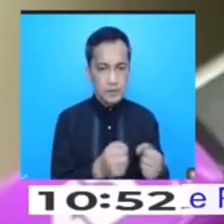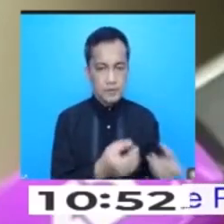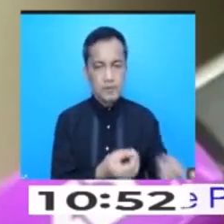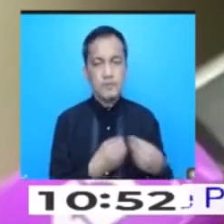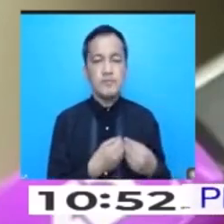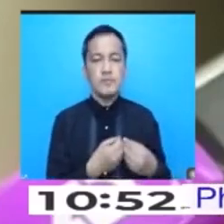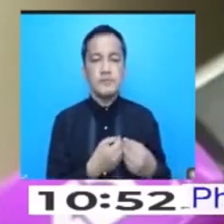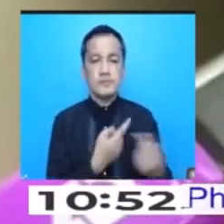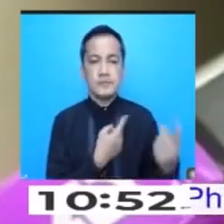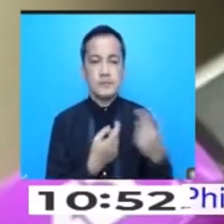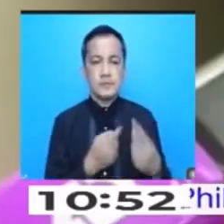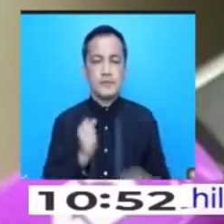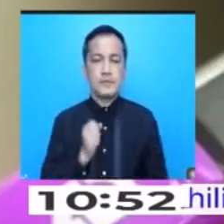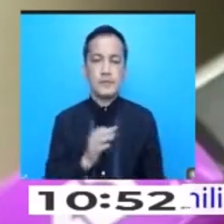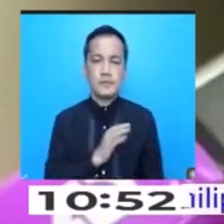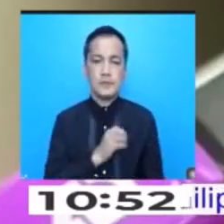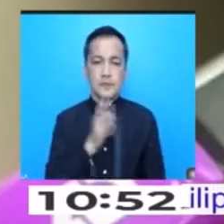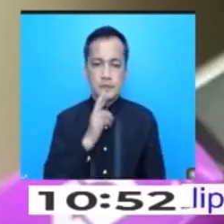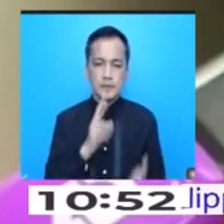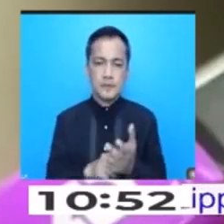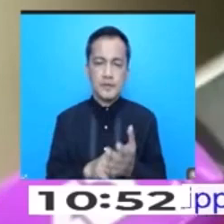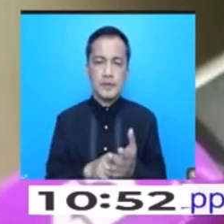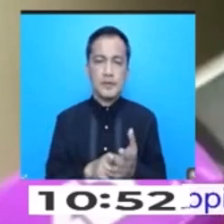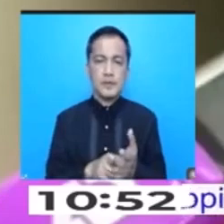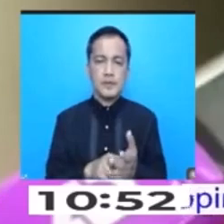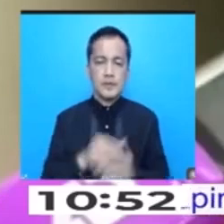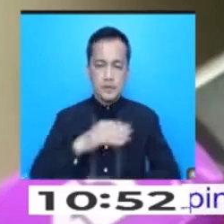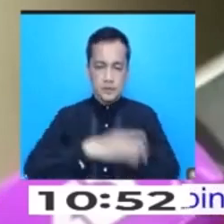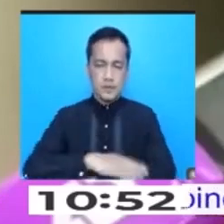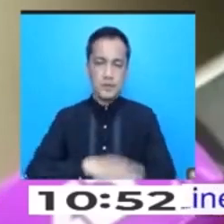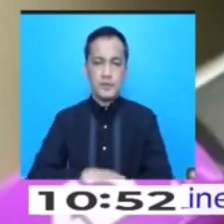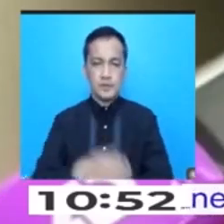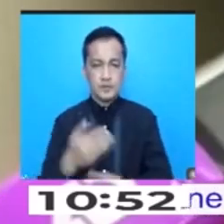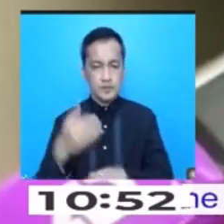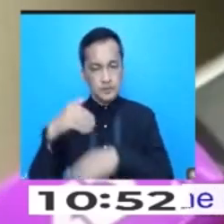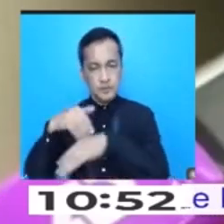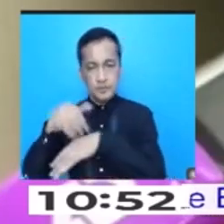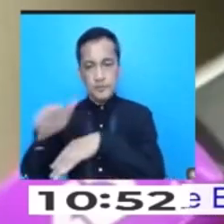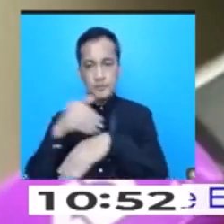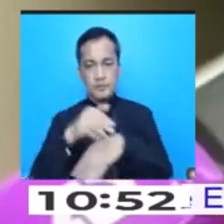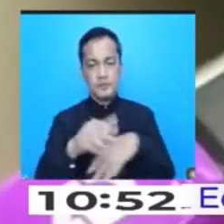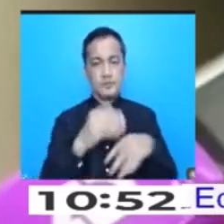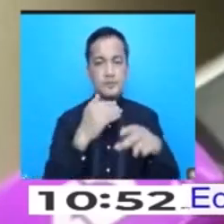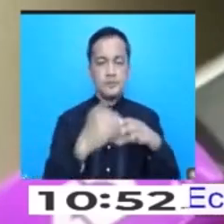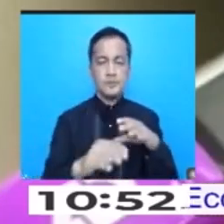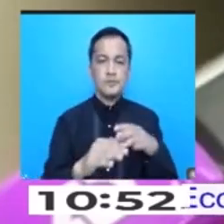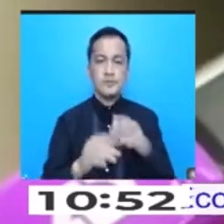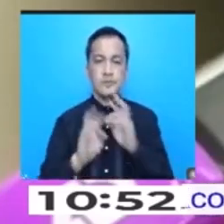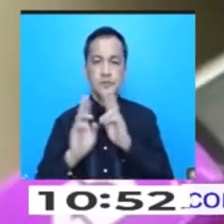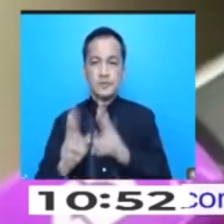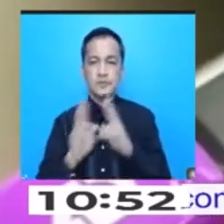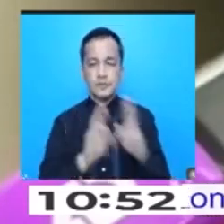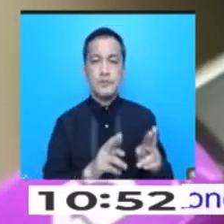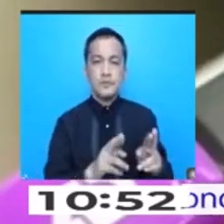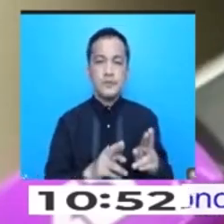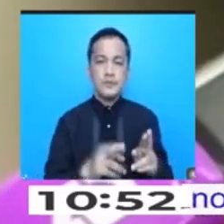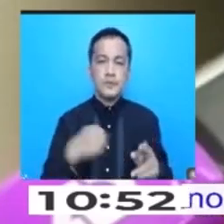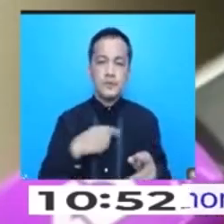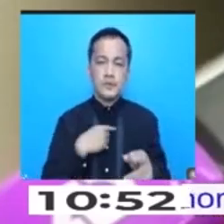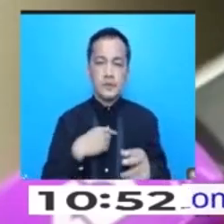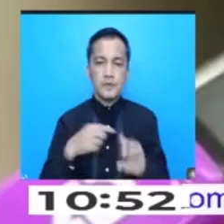staff at the registration booth. We will send to you via email the response or the answers of our resource